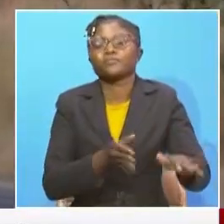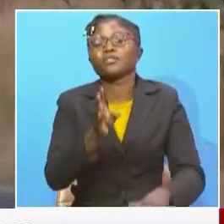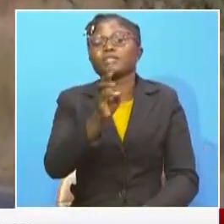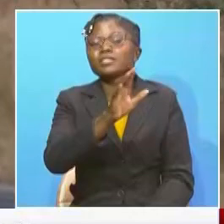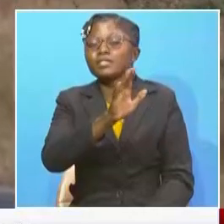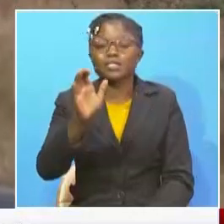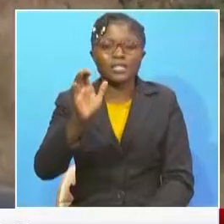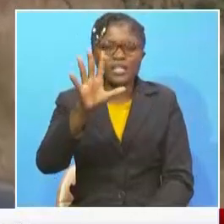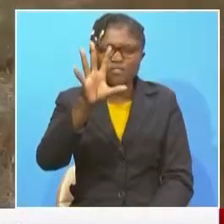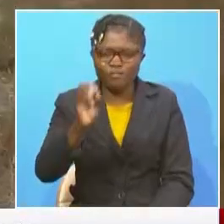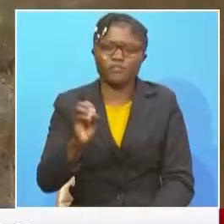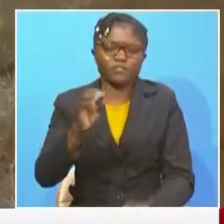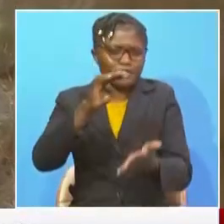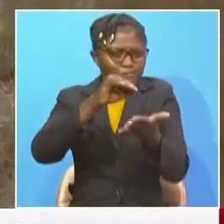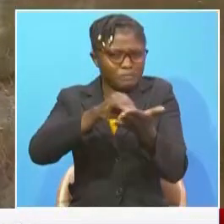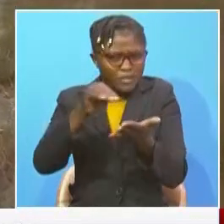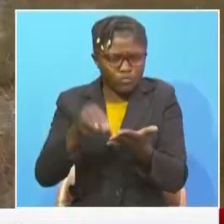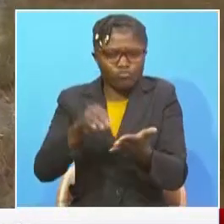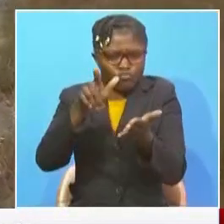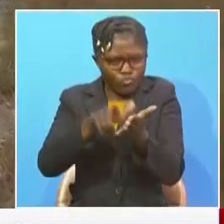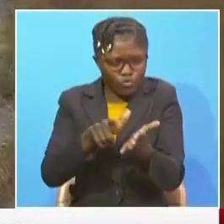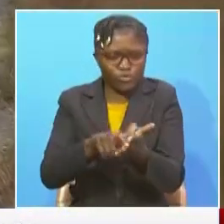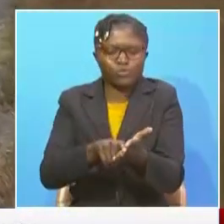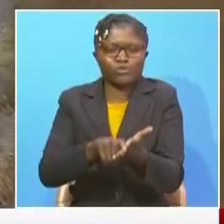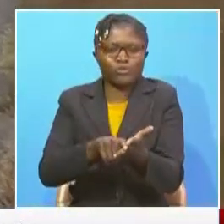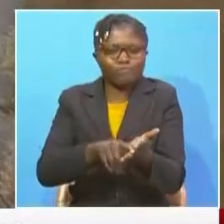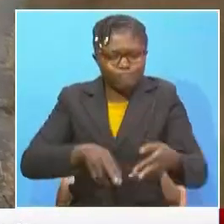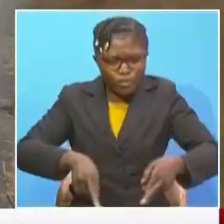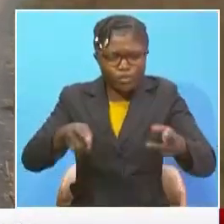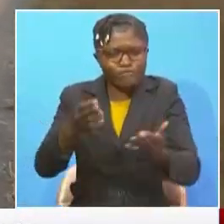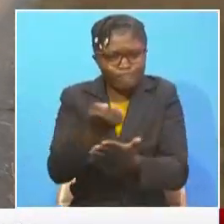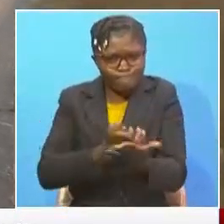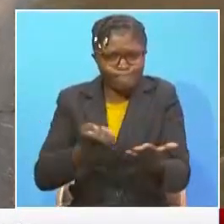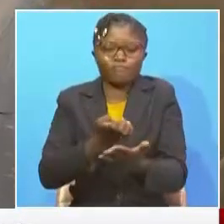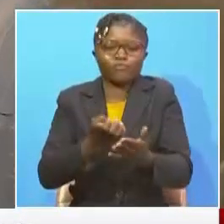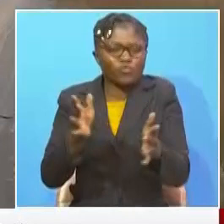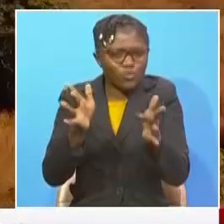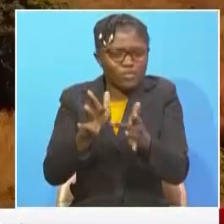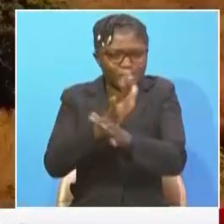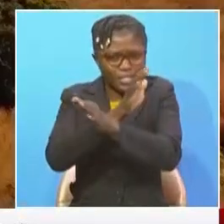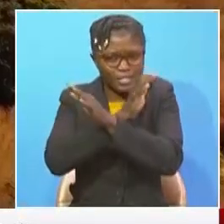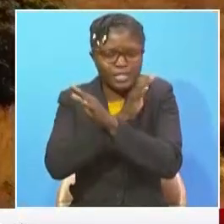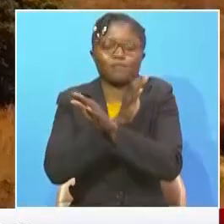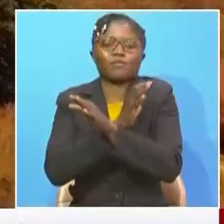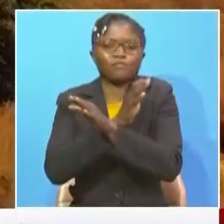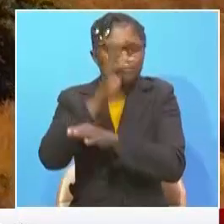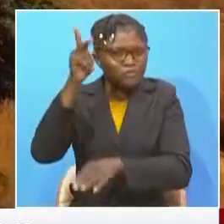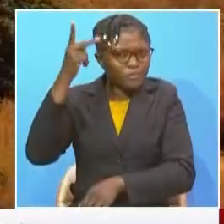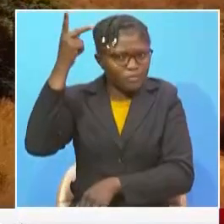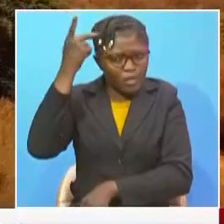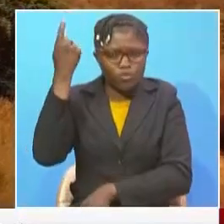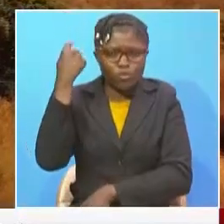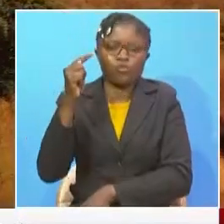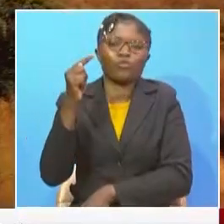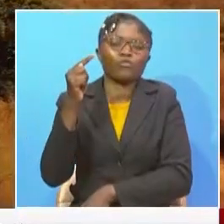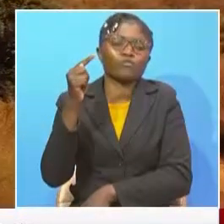$650 million Lusaka-Ndola Road is a vital economic route connecting Zambia to the Democratic Republic of the Congo